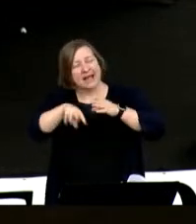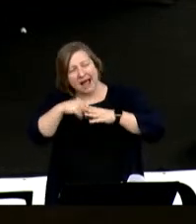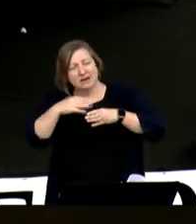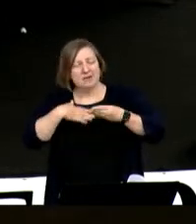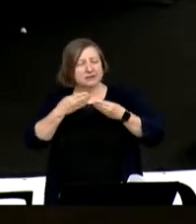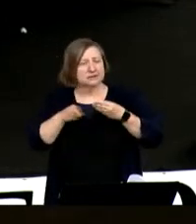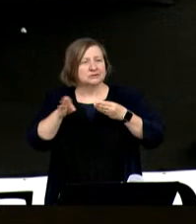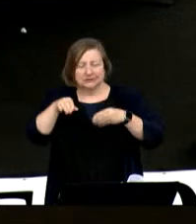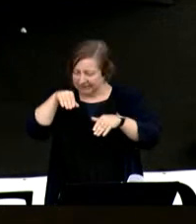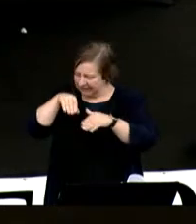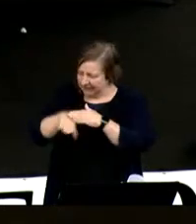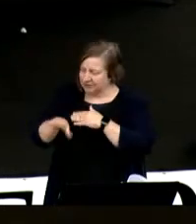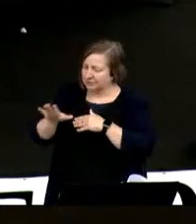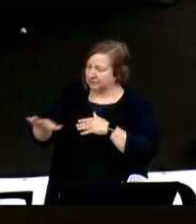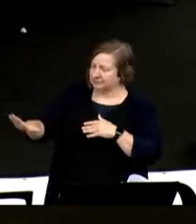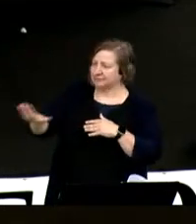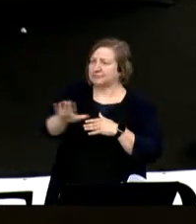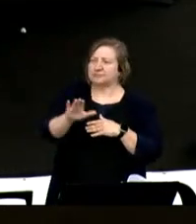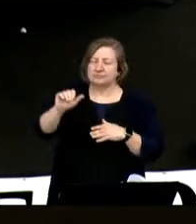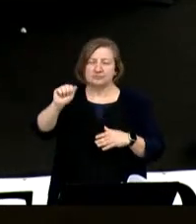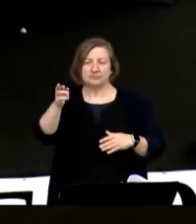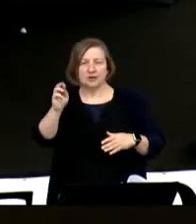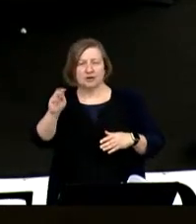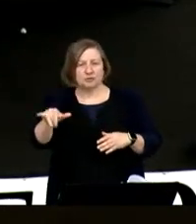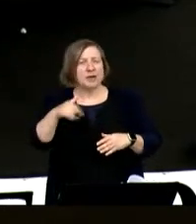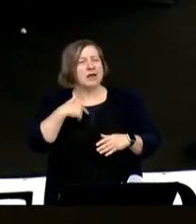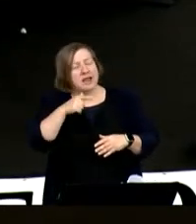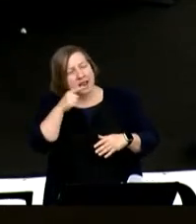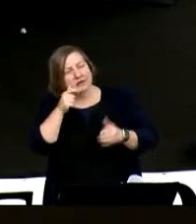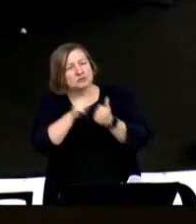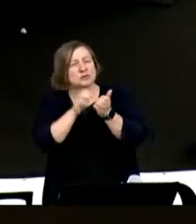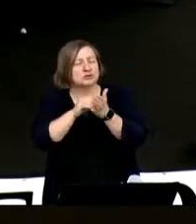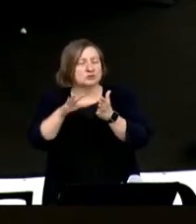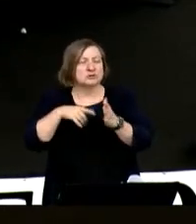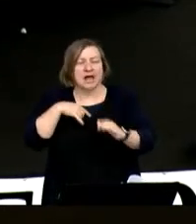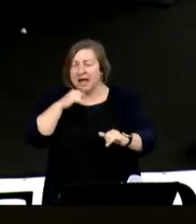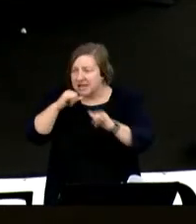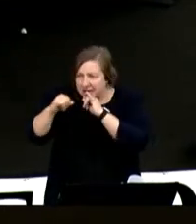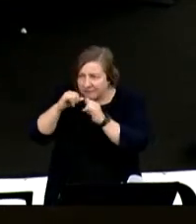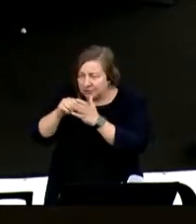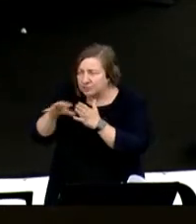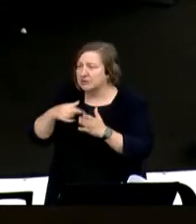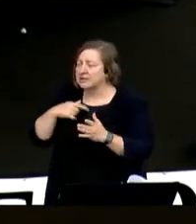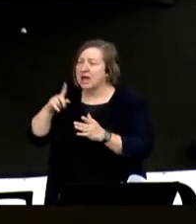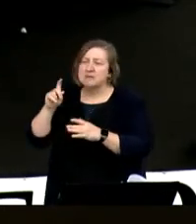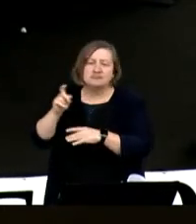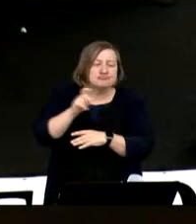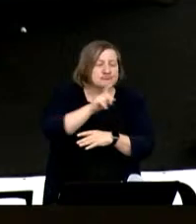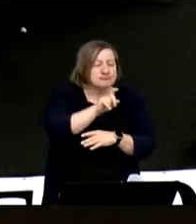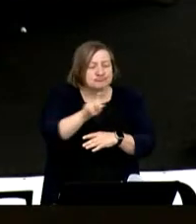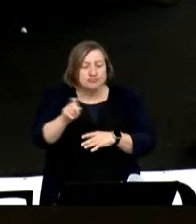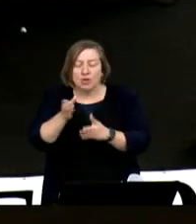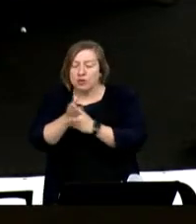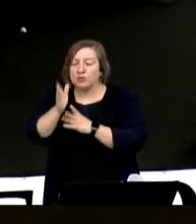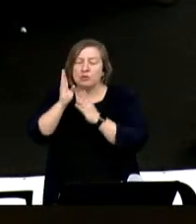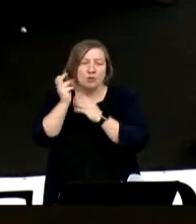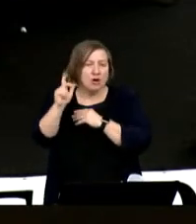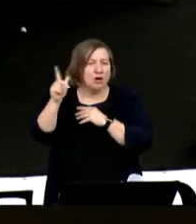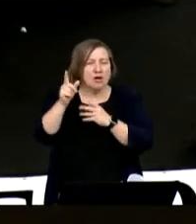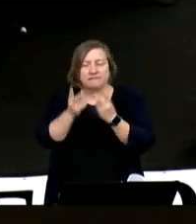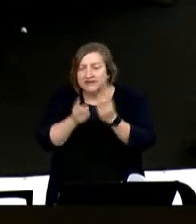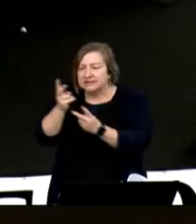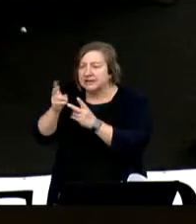door and I walk into that space. I've had lunch with students, I've interviewed the students, I've walked the halls and visited the